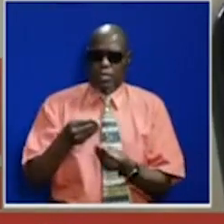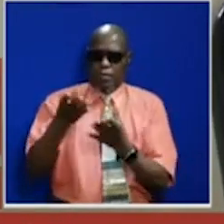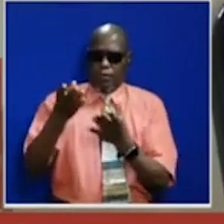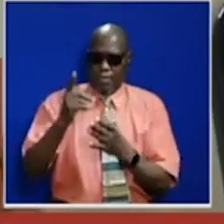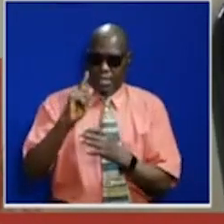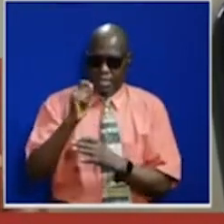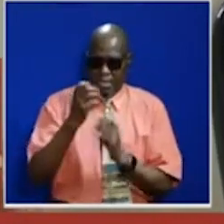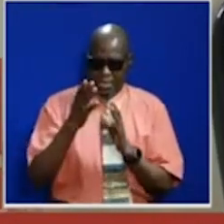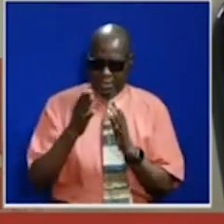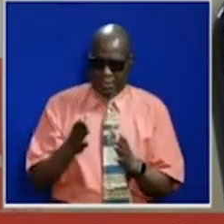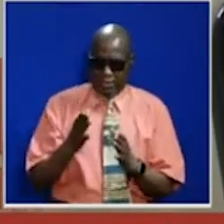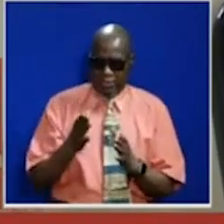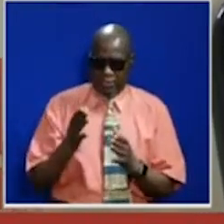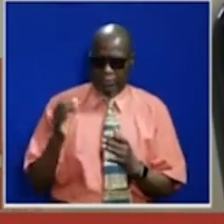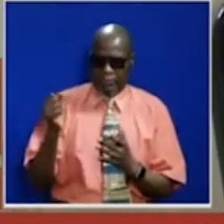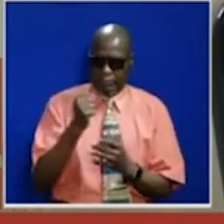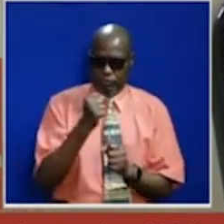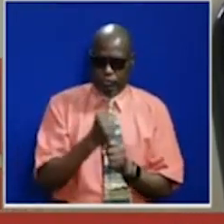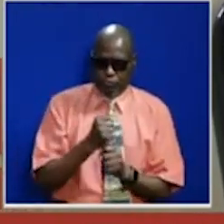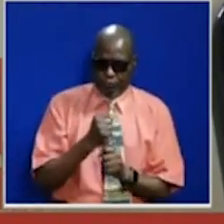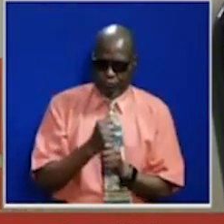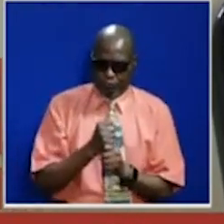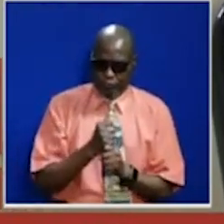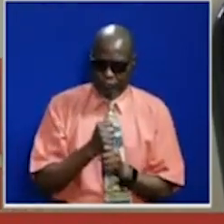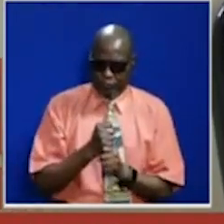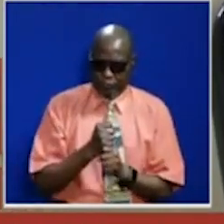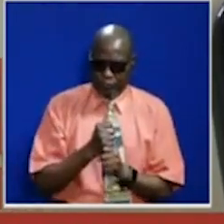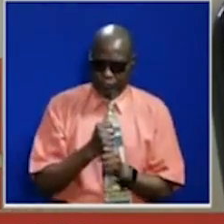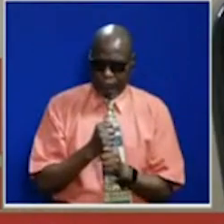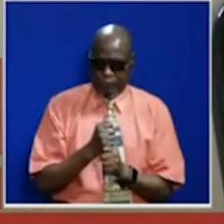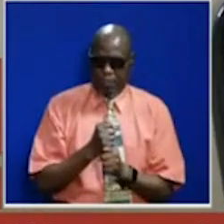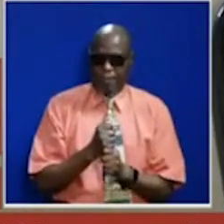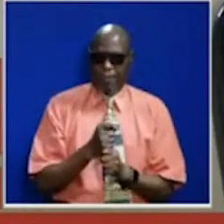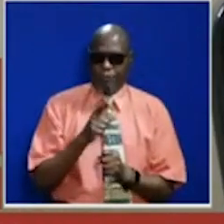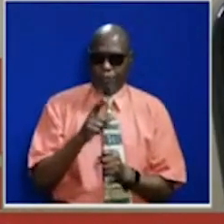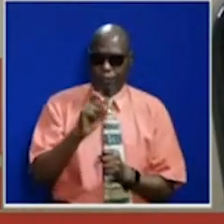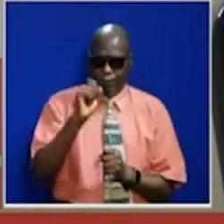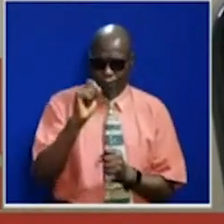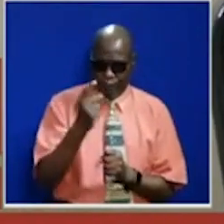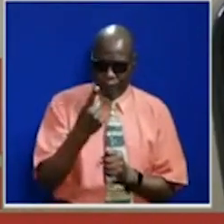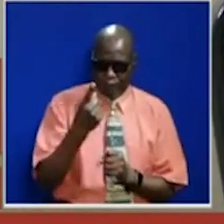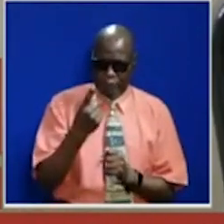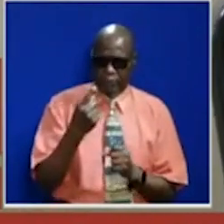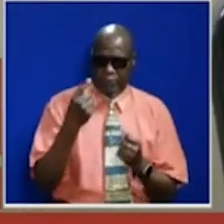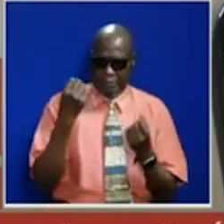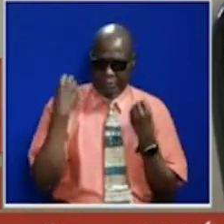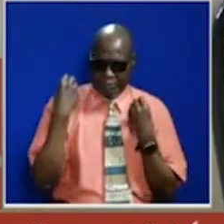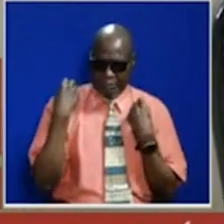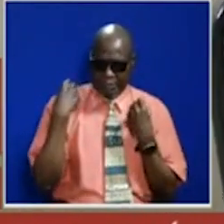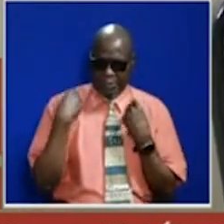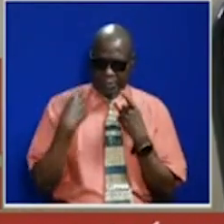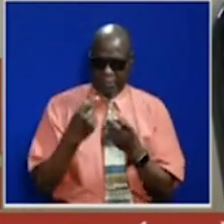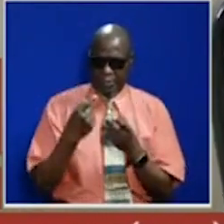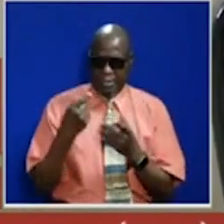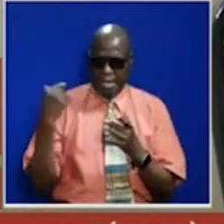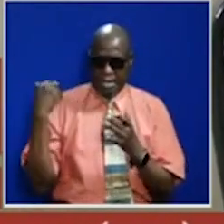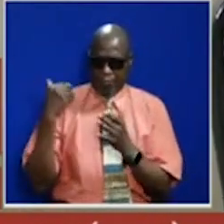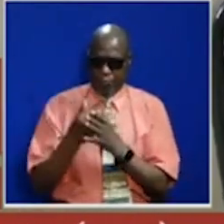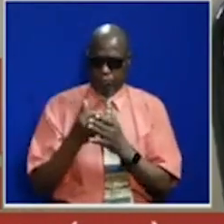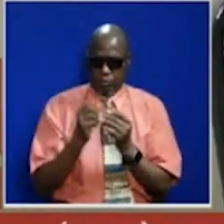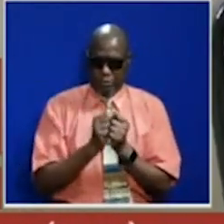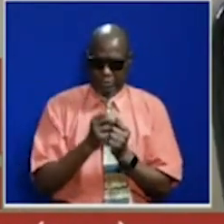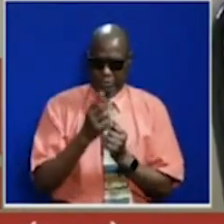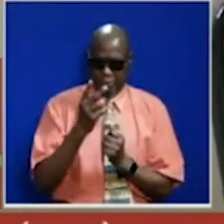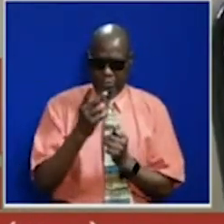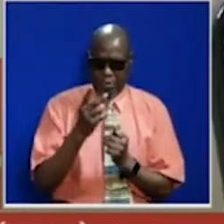to employ, for Kenyans to be employed in those positions. And for this first round of the exercise that is lasting until December, we